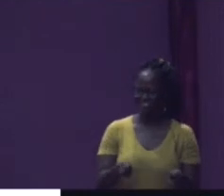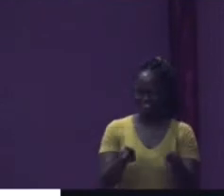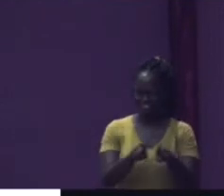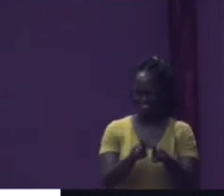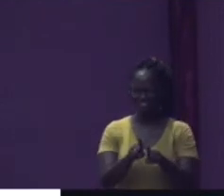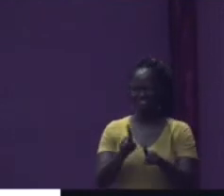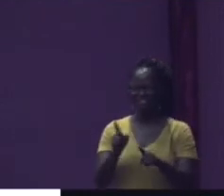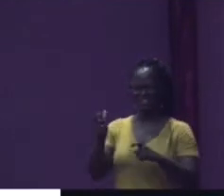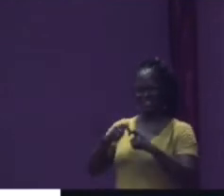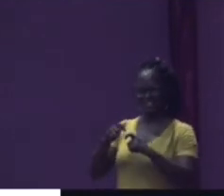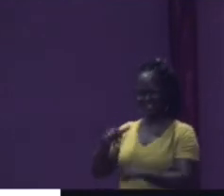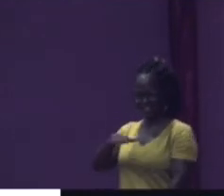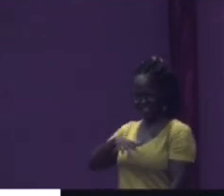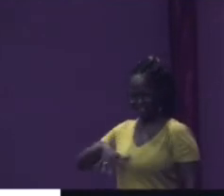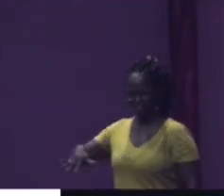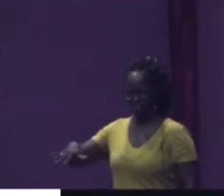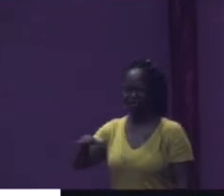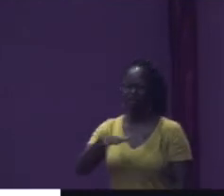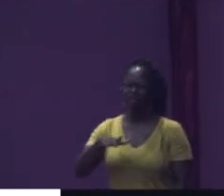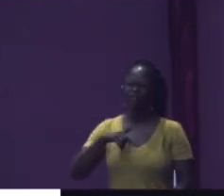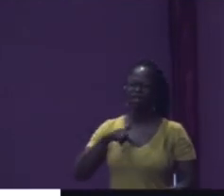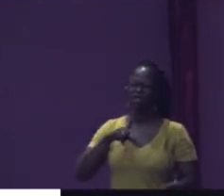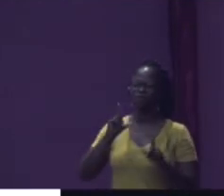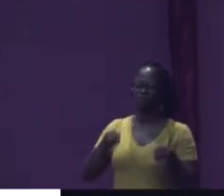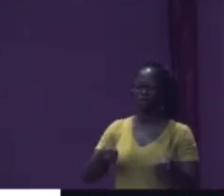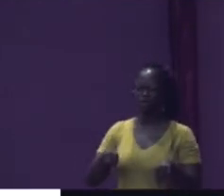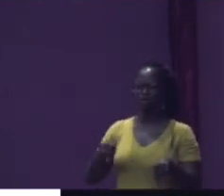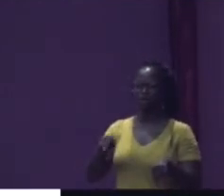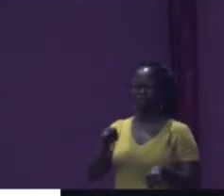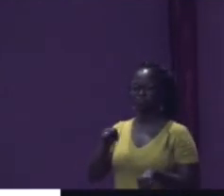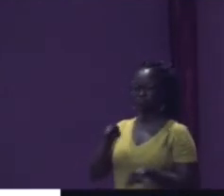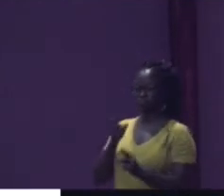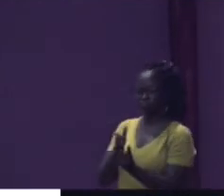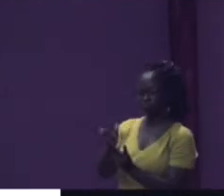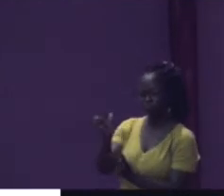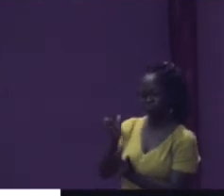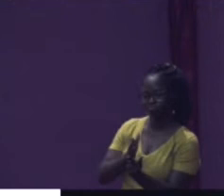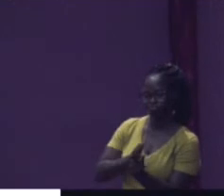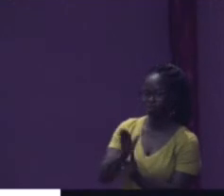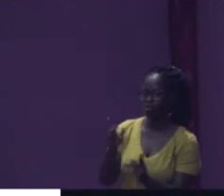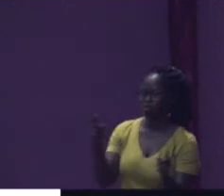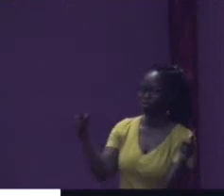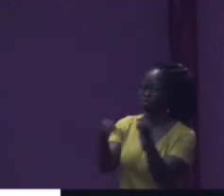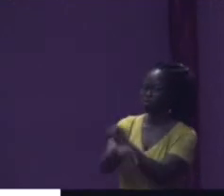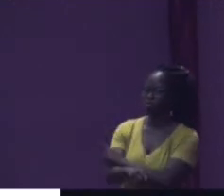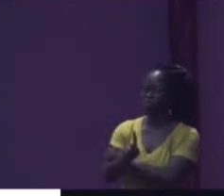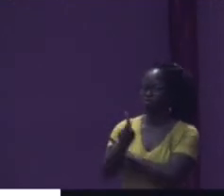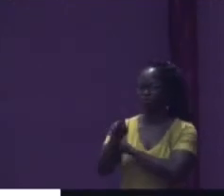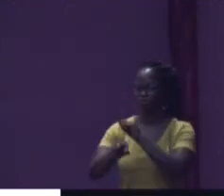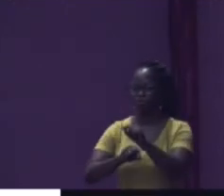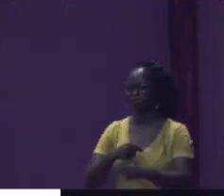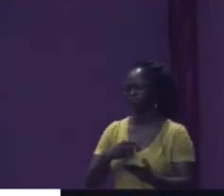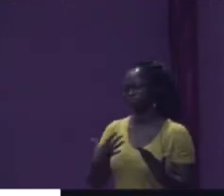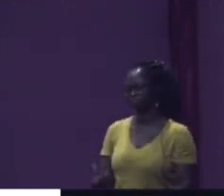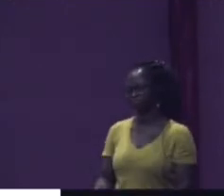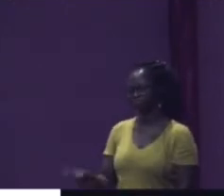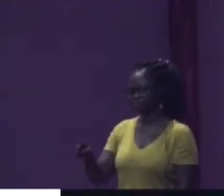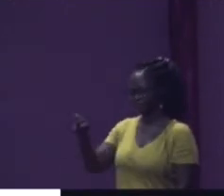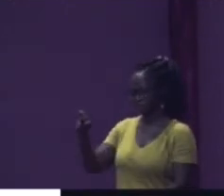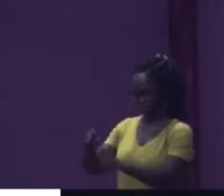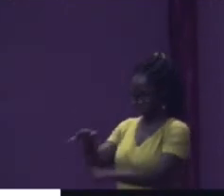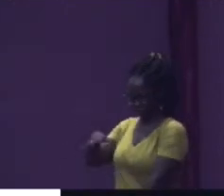goes against one of these basic principles, the tendency will be to reject it. If it supports or can